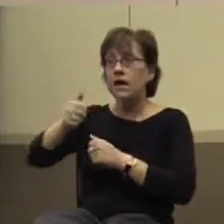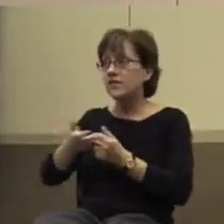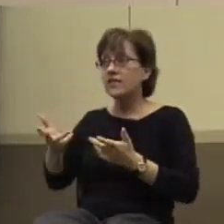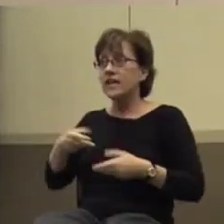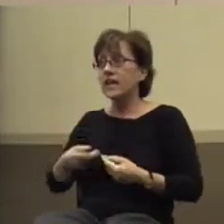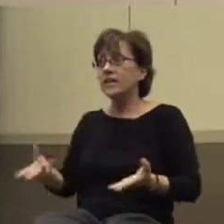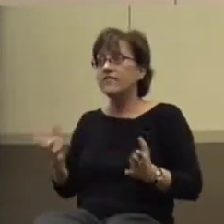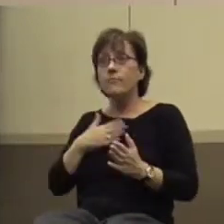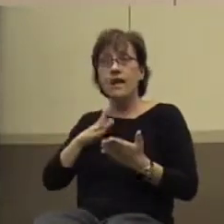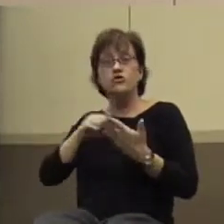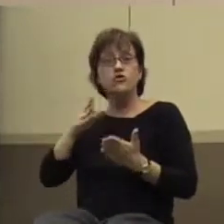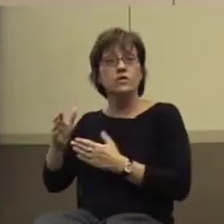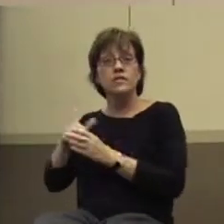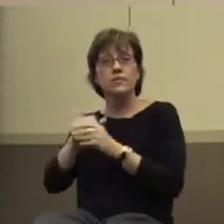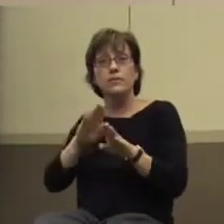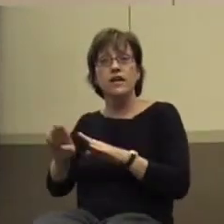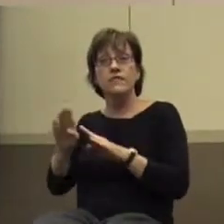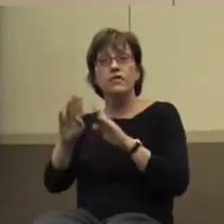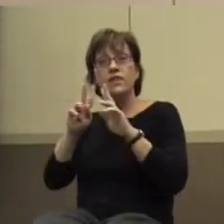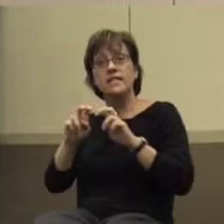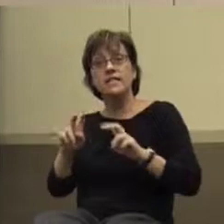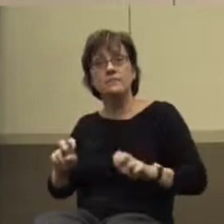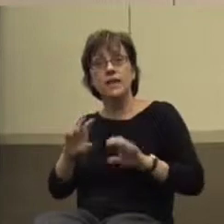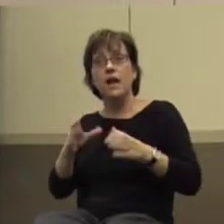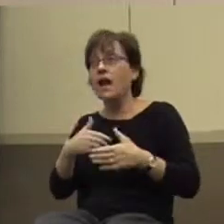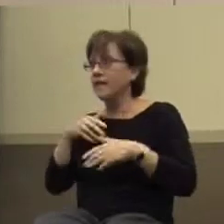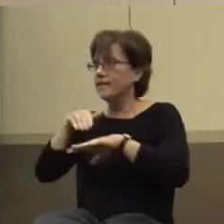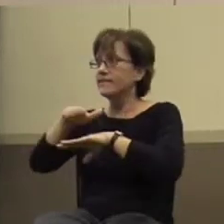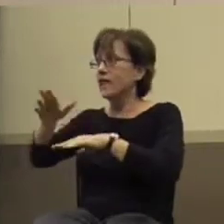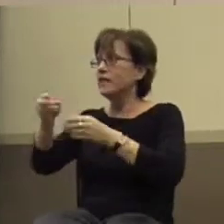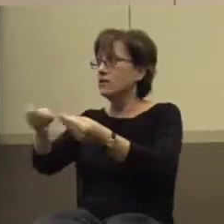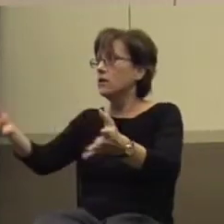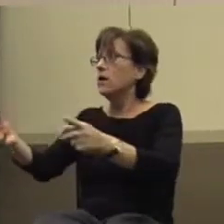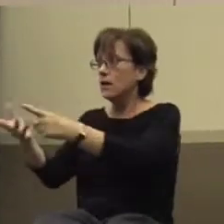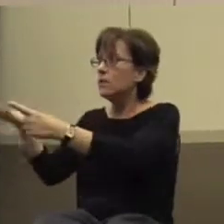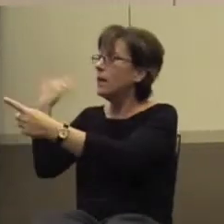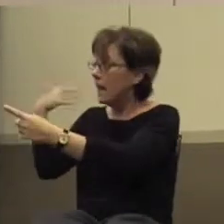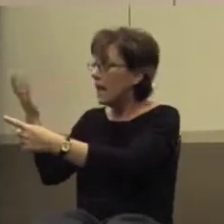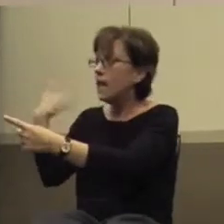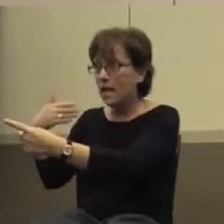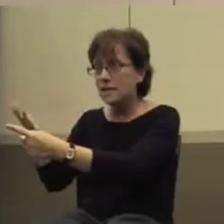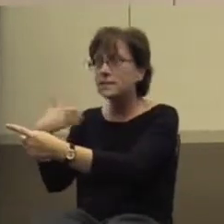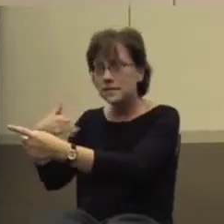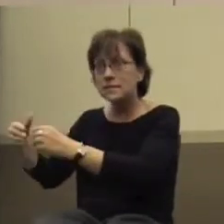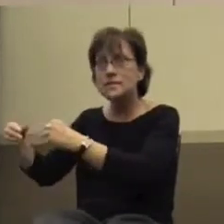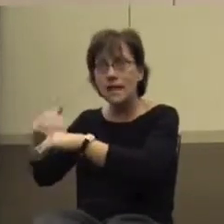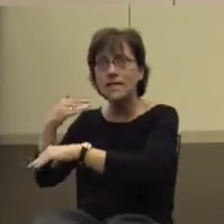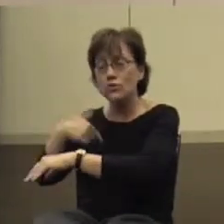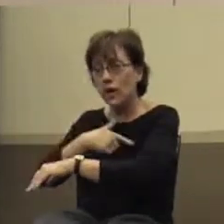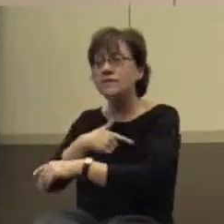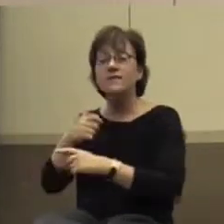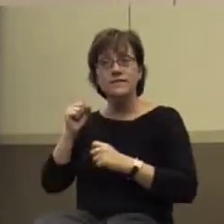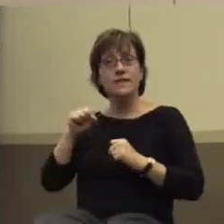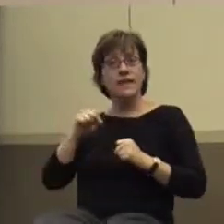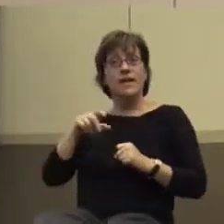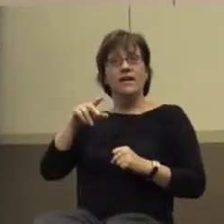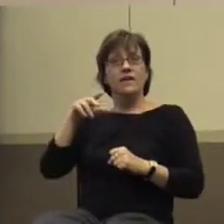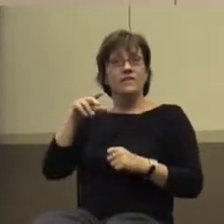distribute to you. It would be easy. Yeah, like with the MAS and the FAST and all these different data collection methods. I